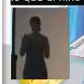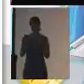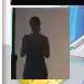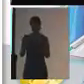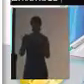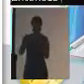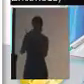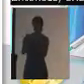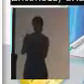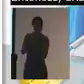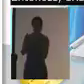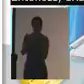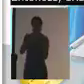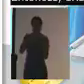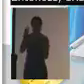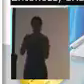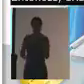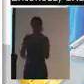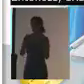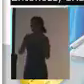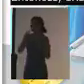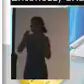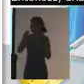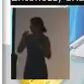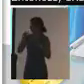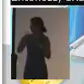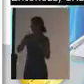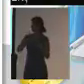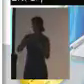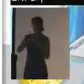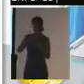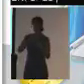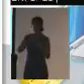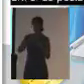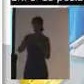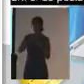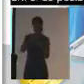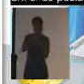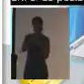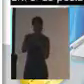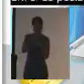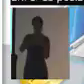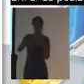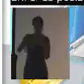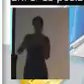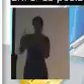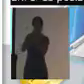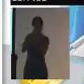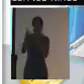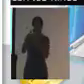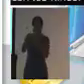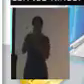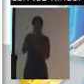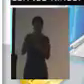So once this is been demonstrated that this is possible, then we start the work with the children. And we've done a